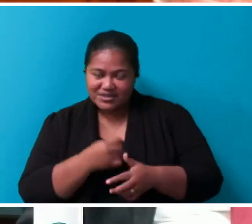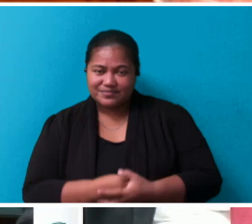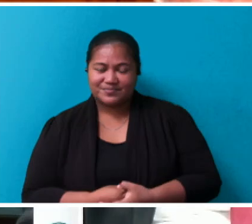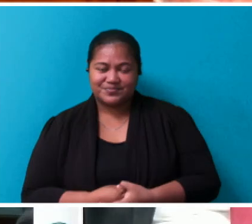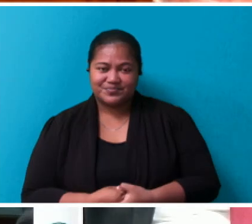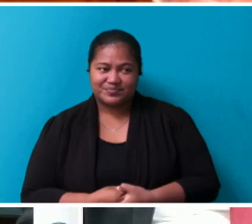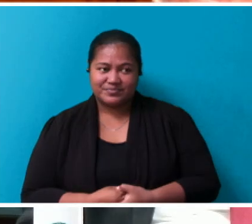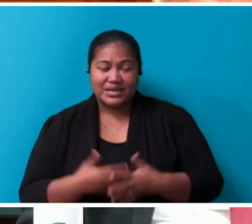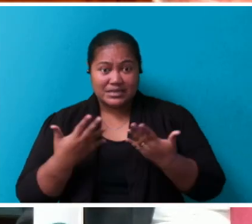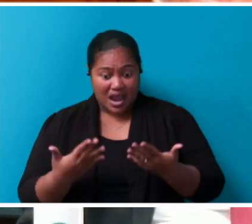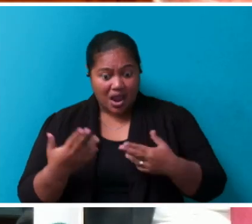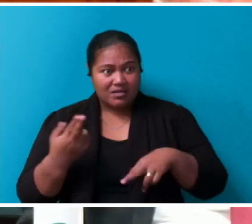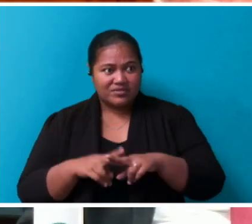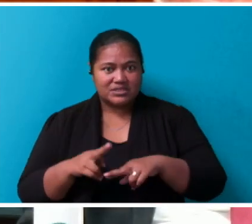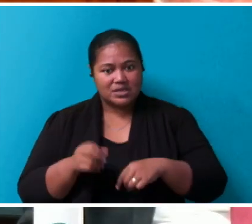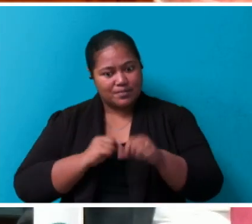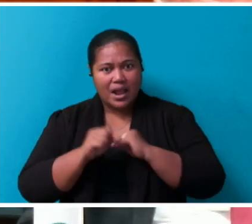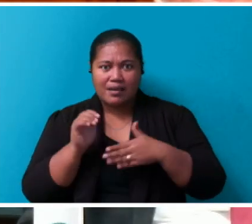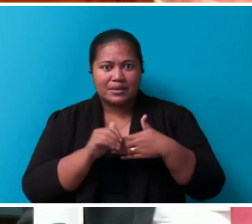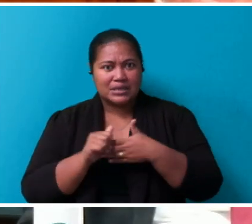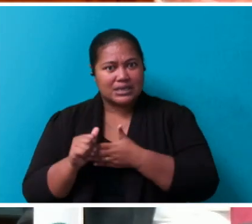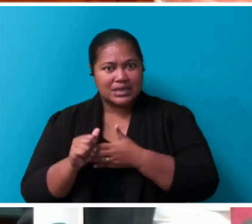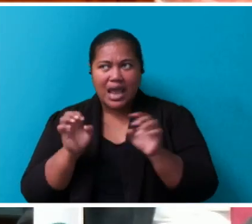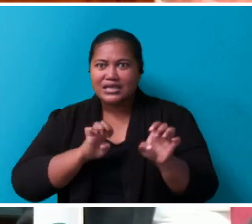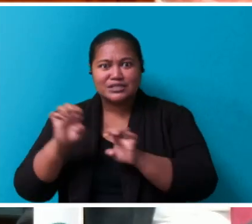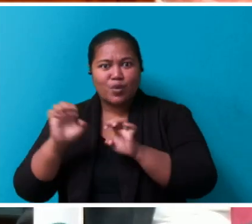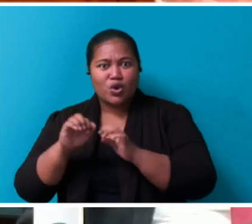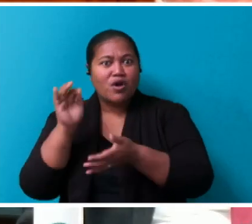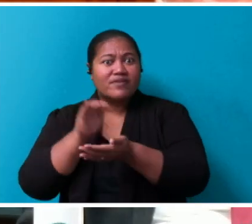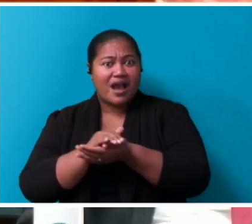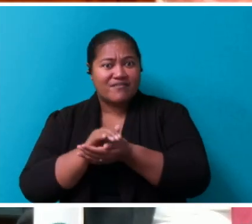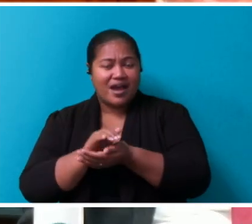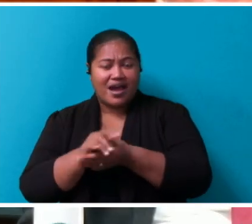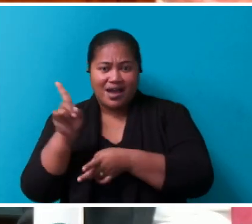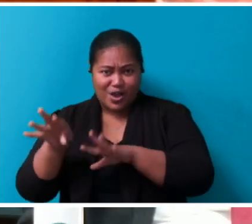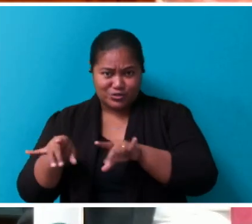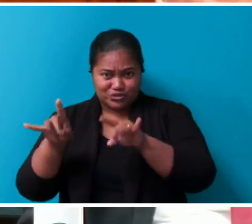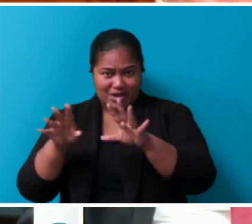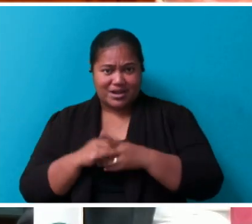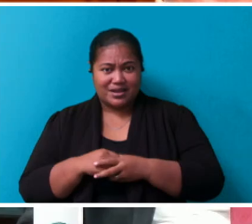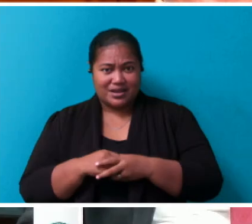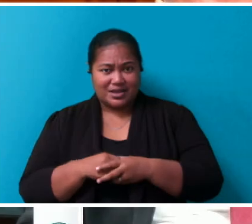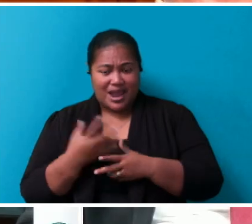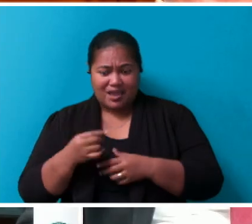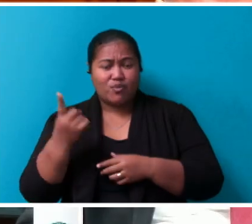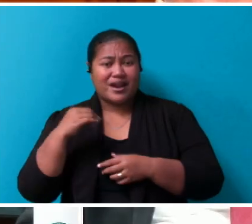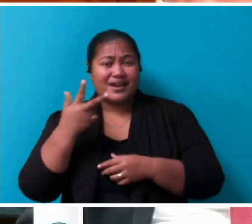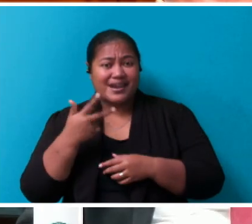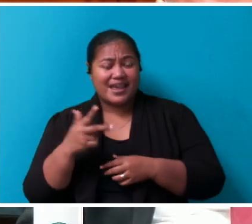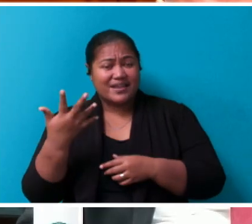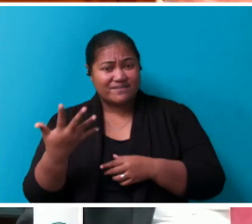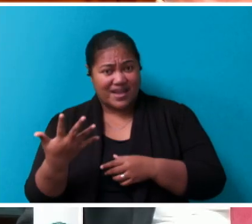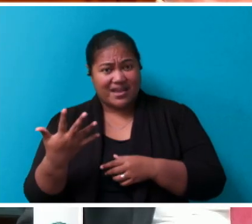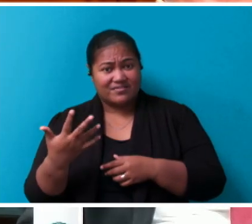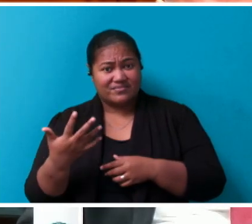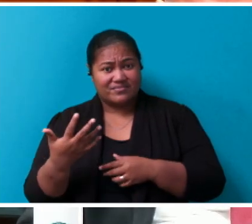has proudly become the leading exporter of kava to Australia, with over 185 tons exported